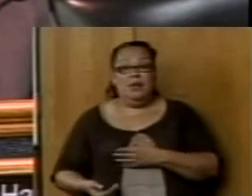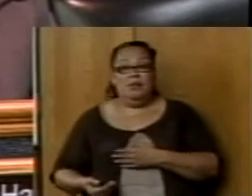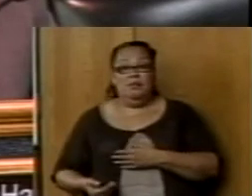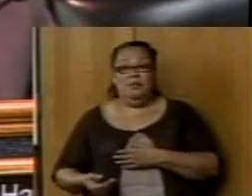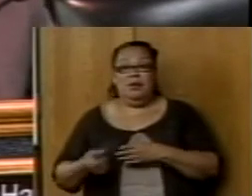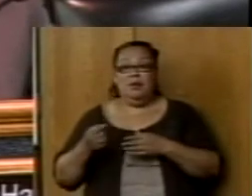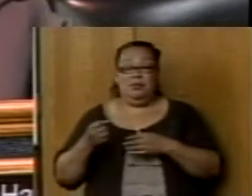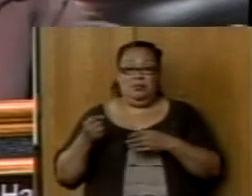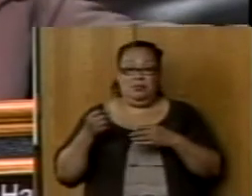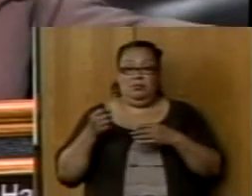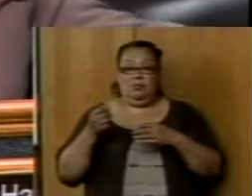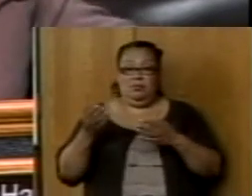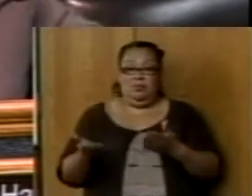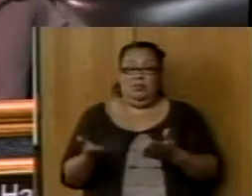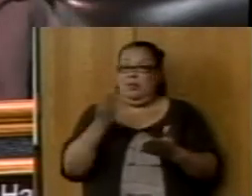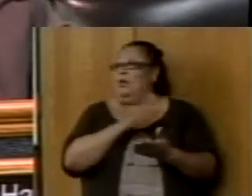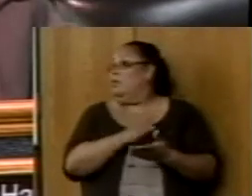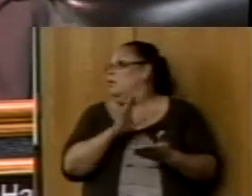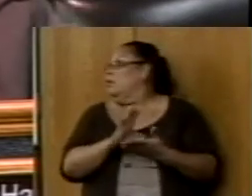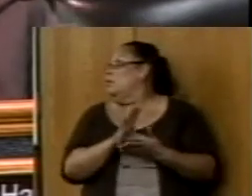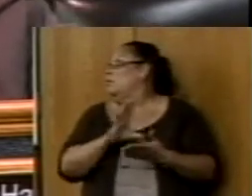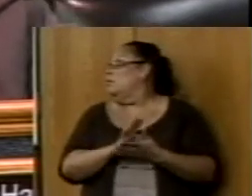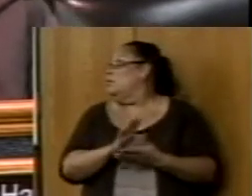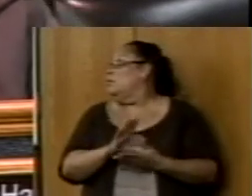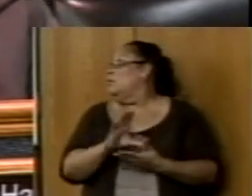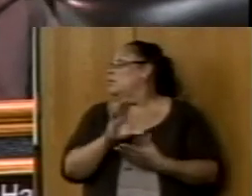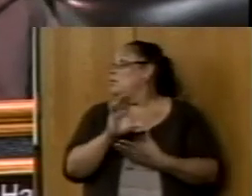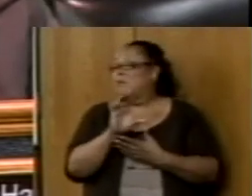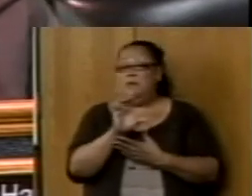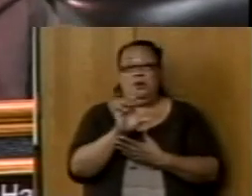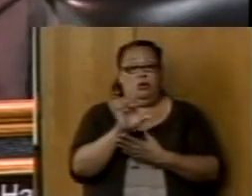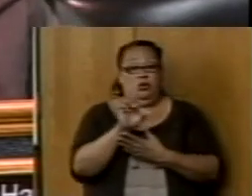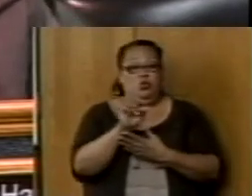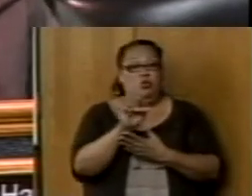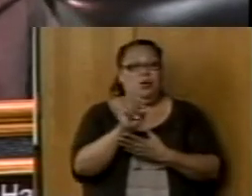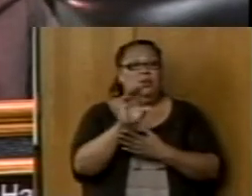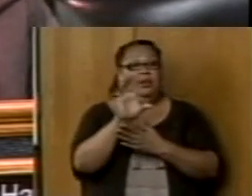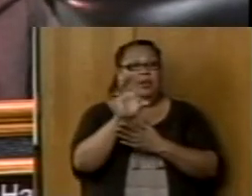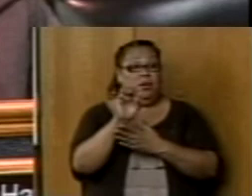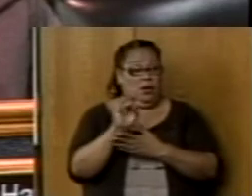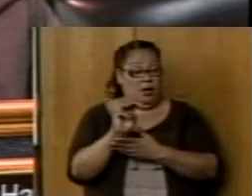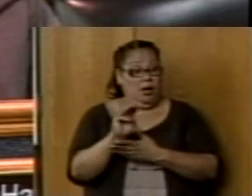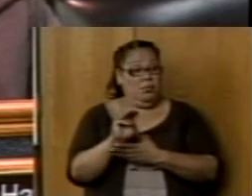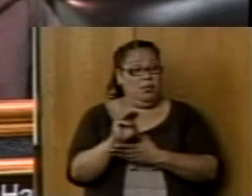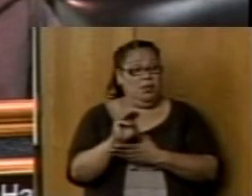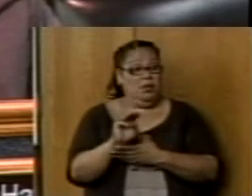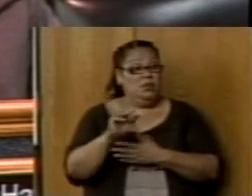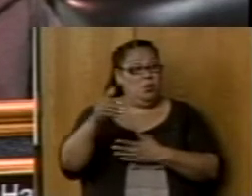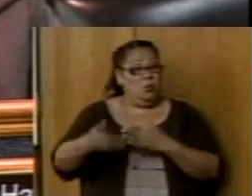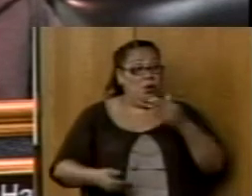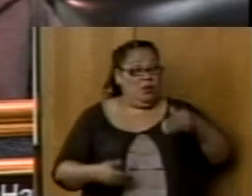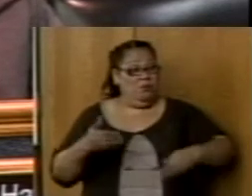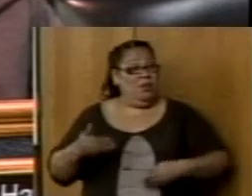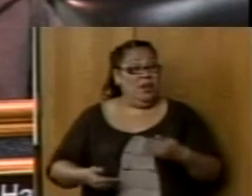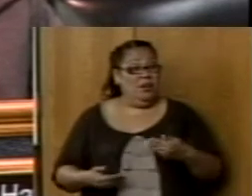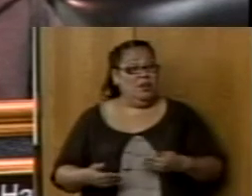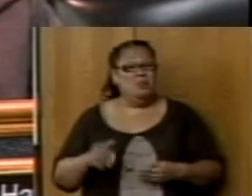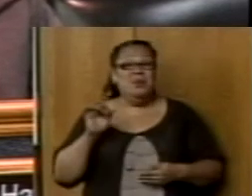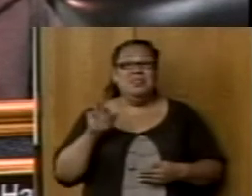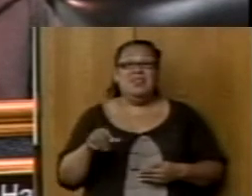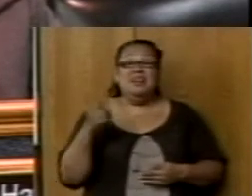next page, I saw that. they have 20 people or 20 companies that were invited, but this is the only company that has